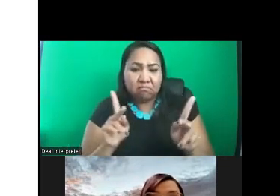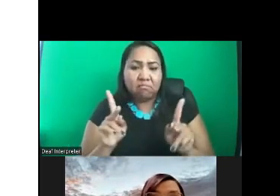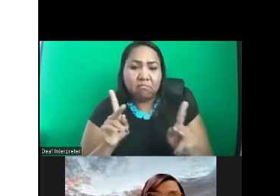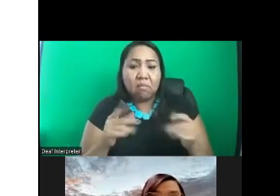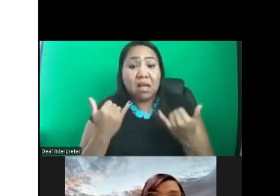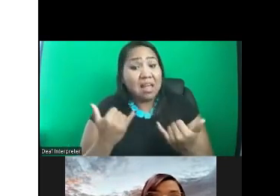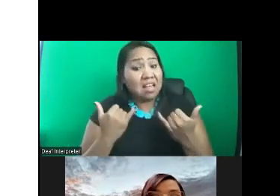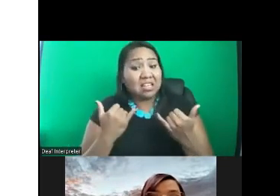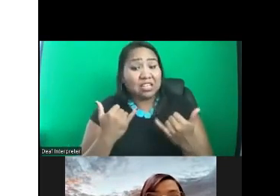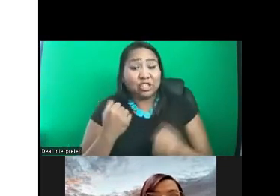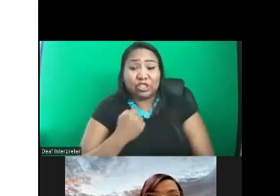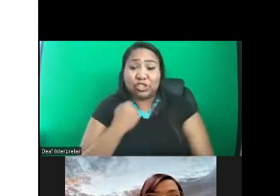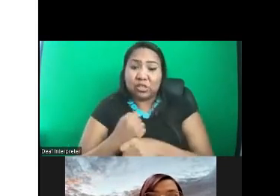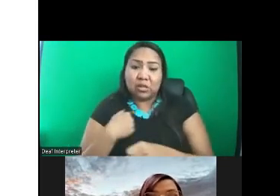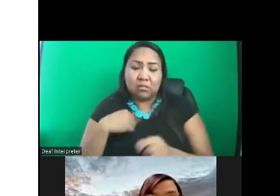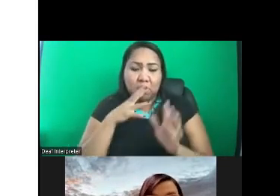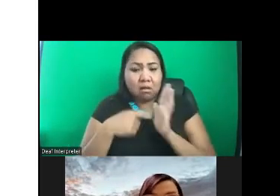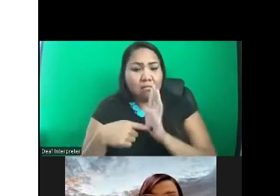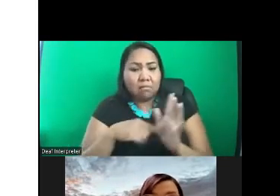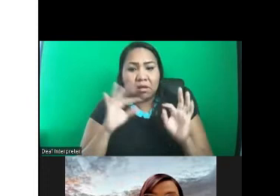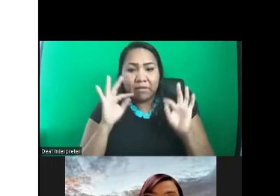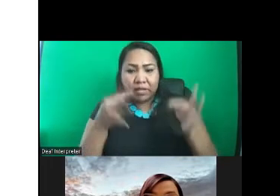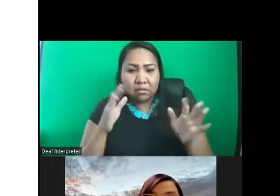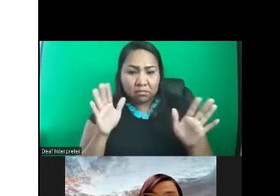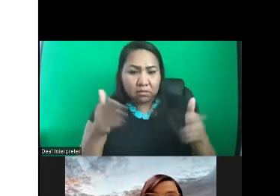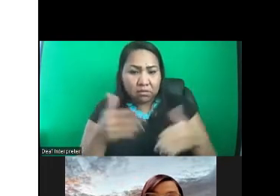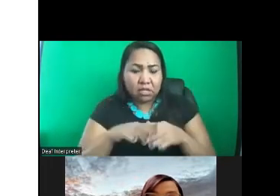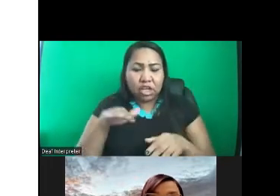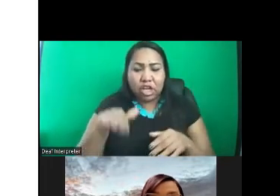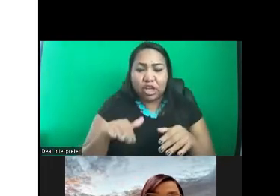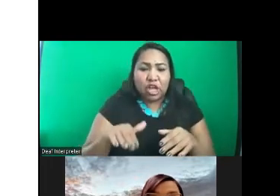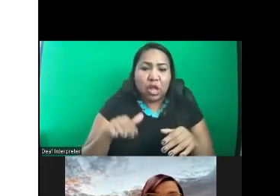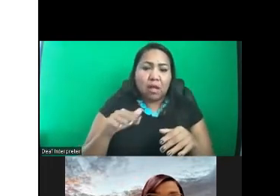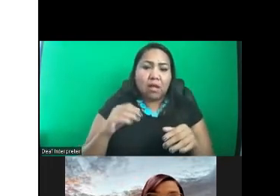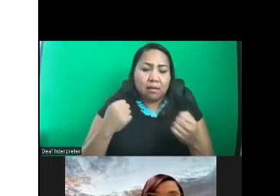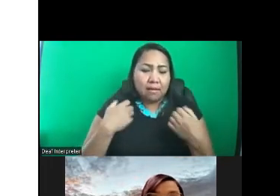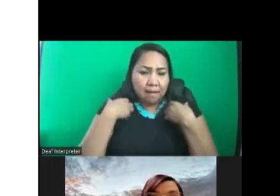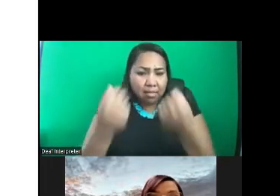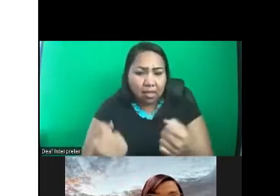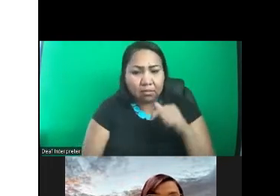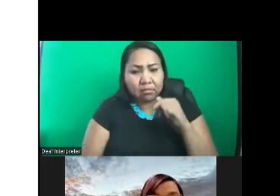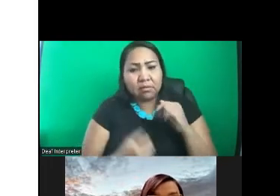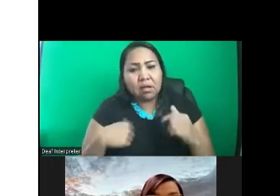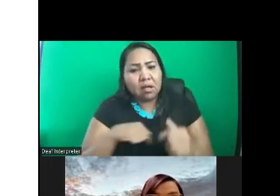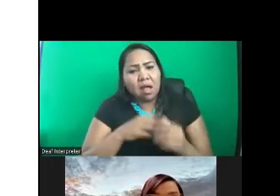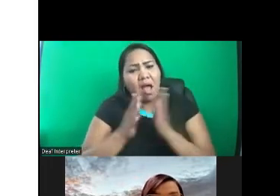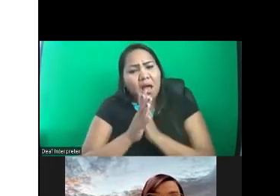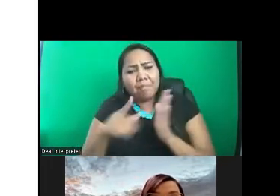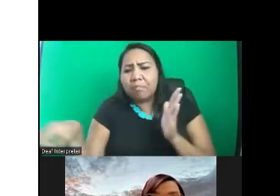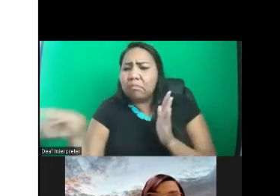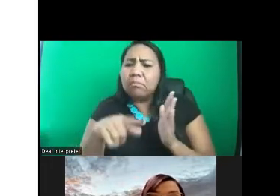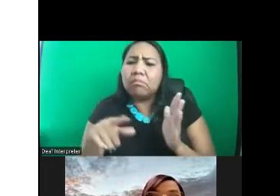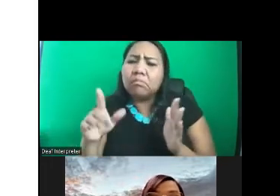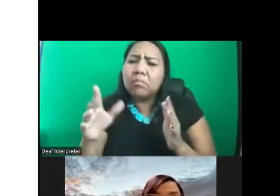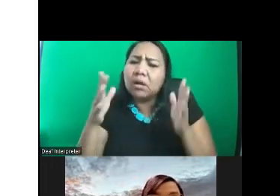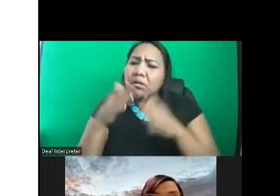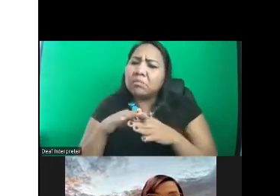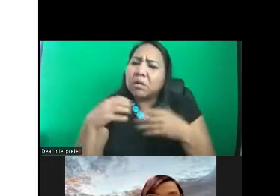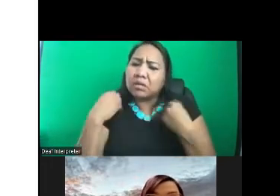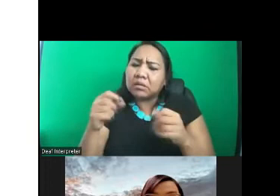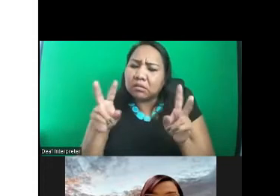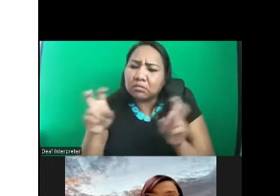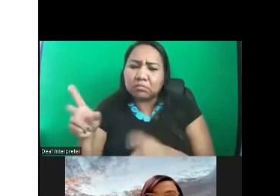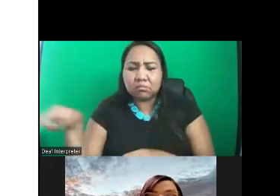to focus on child health and wellness. So we asked the students to focus on a health topic that they know is